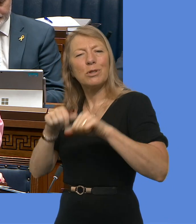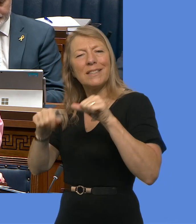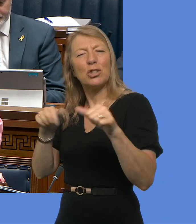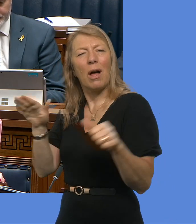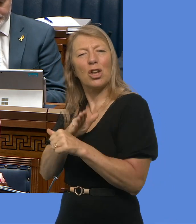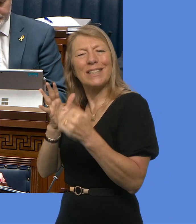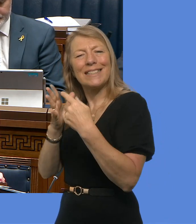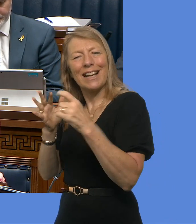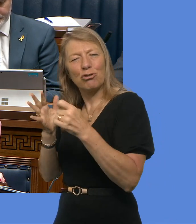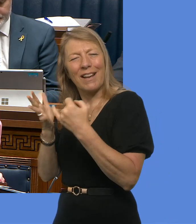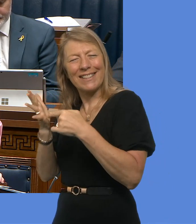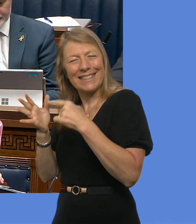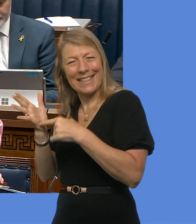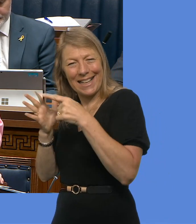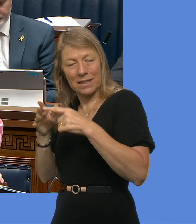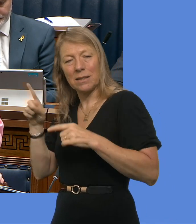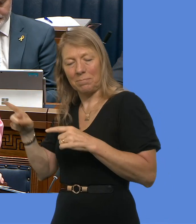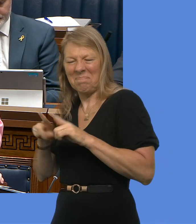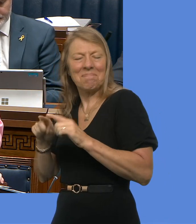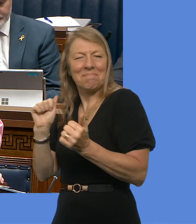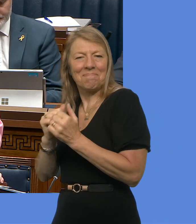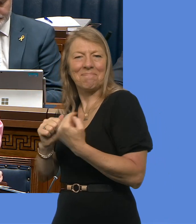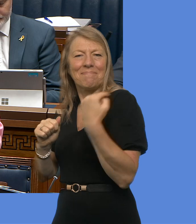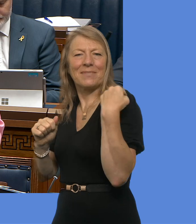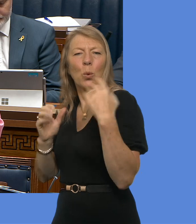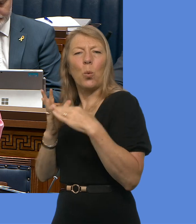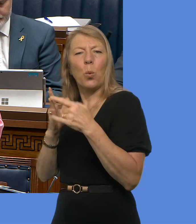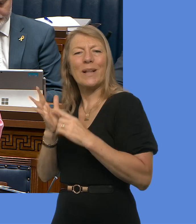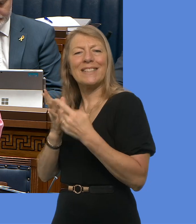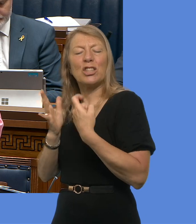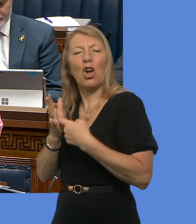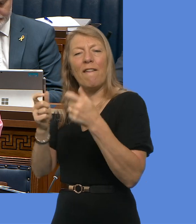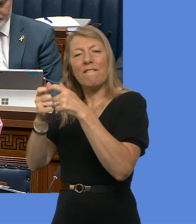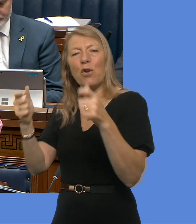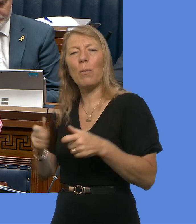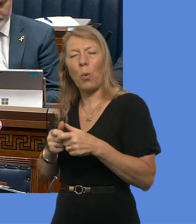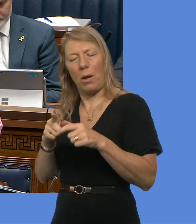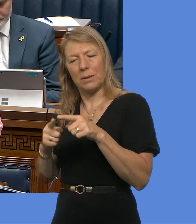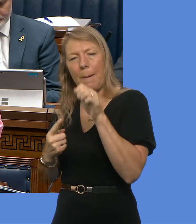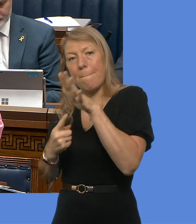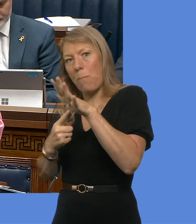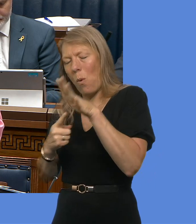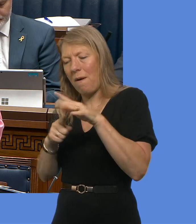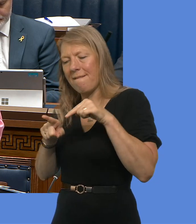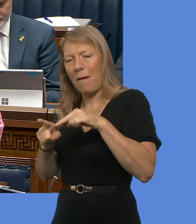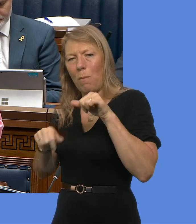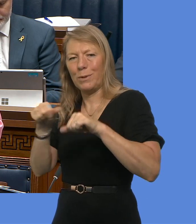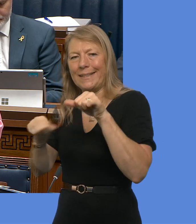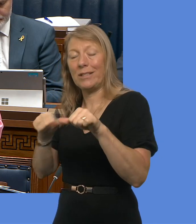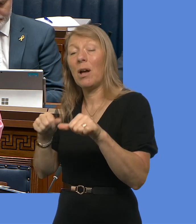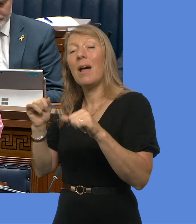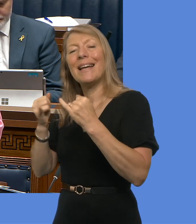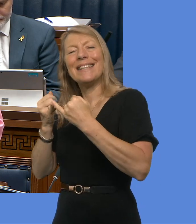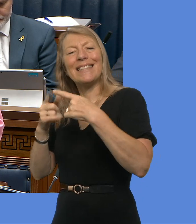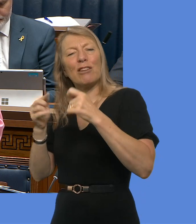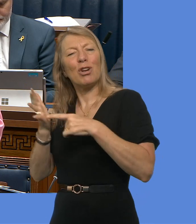fora, including the Specialised Committee on the Implementation of the Windsor Framework and Joint Consultative Working Group and structured groups as part of the UK